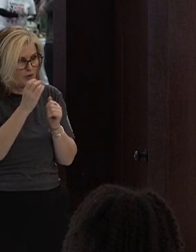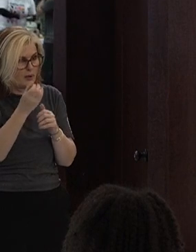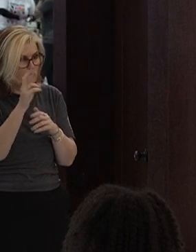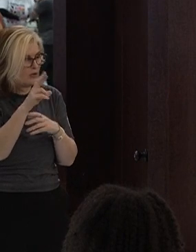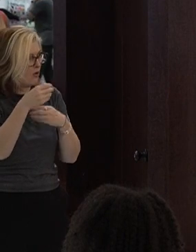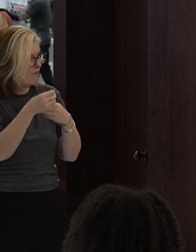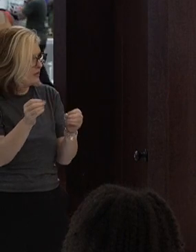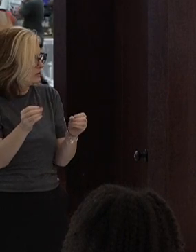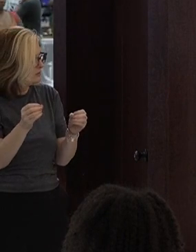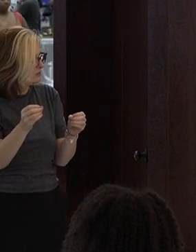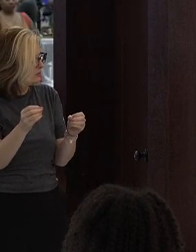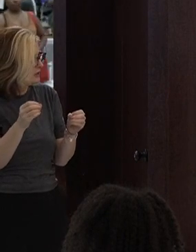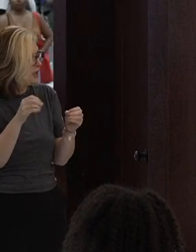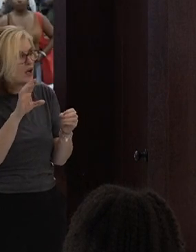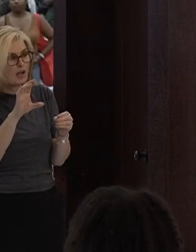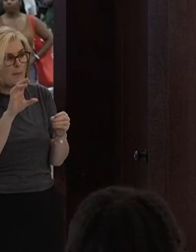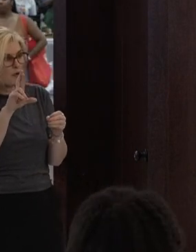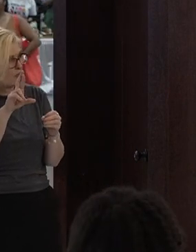Copyright Office.